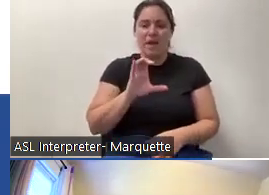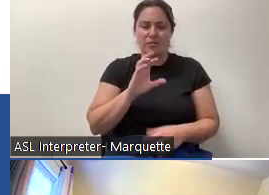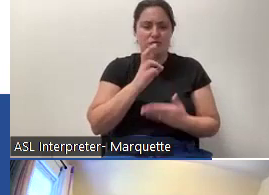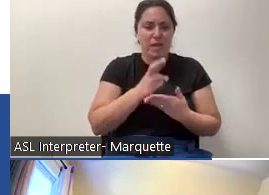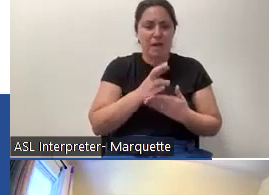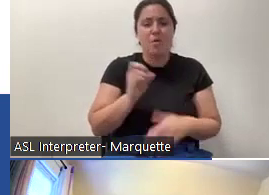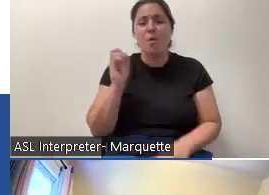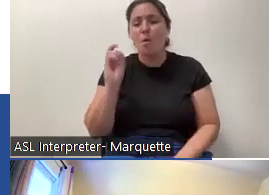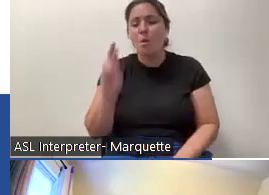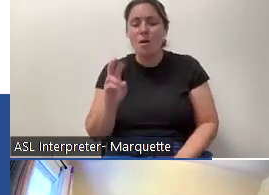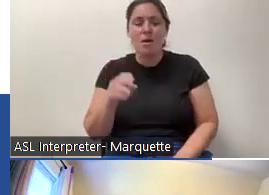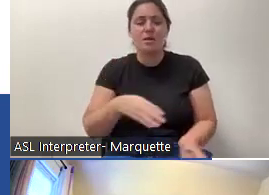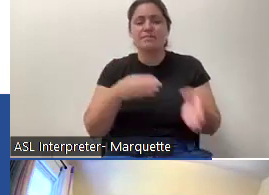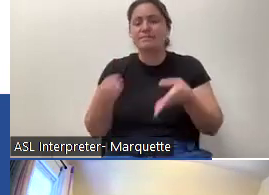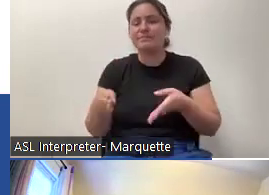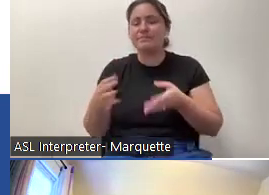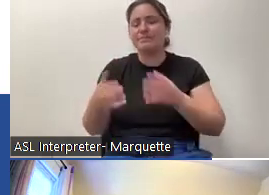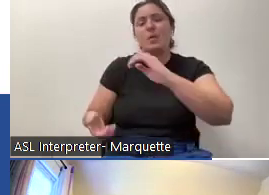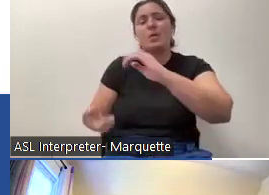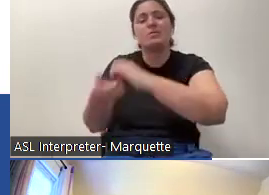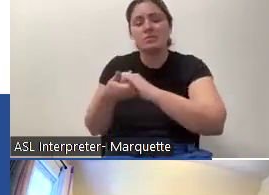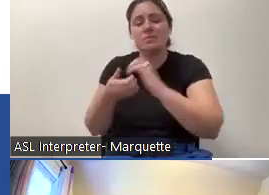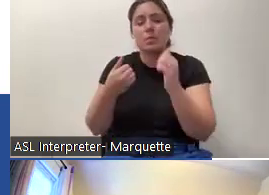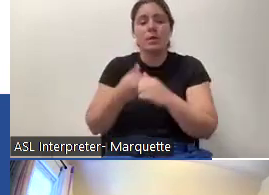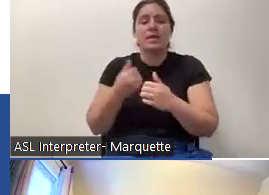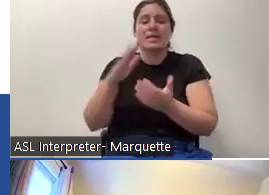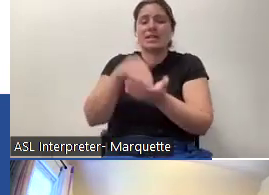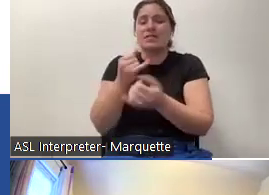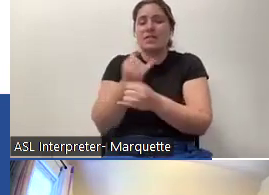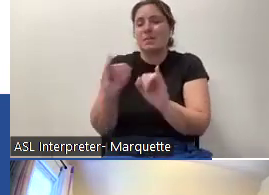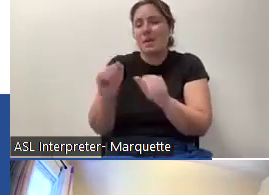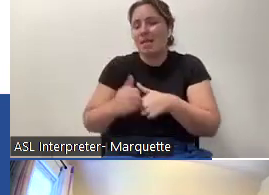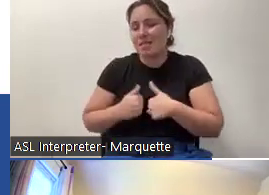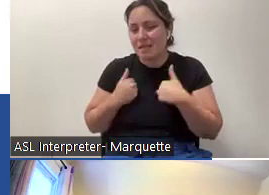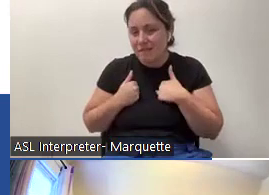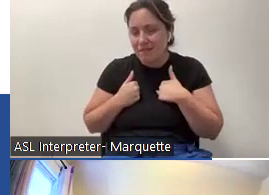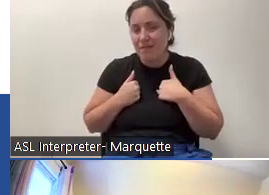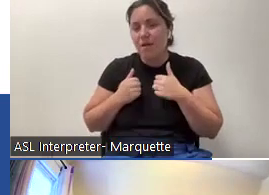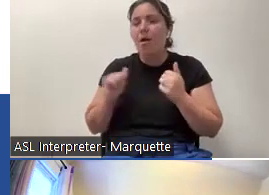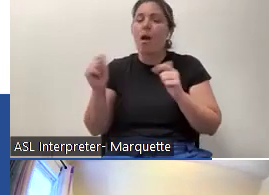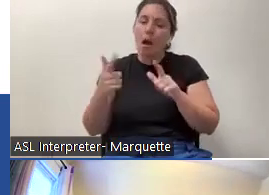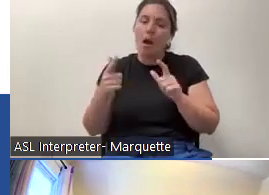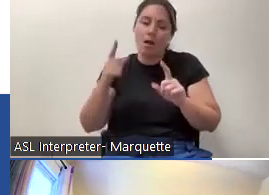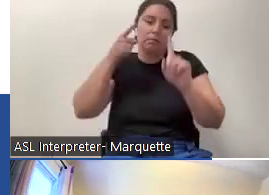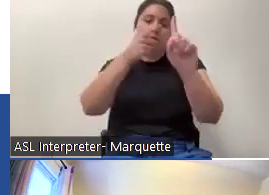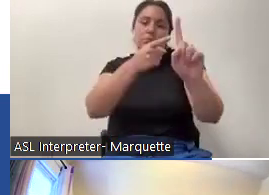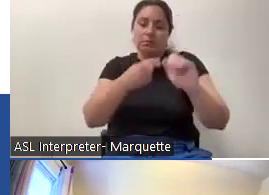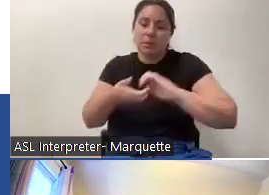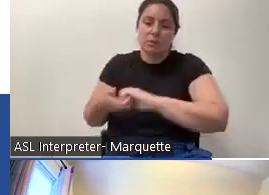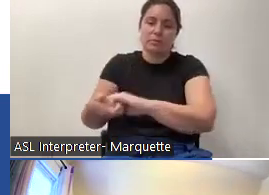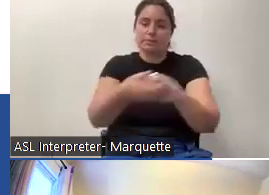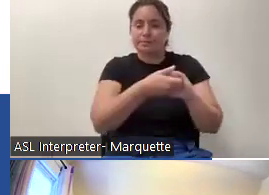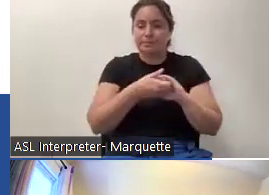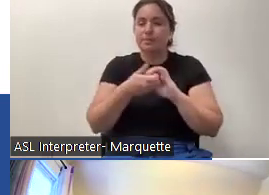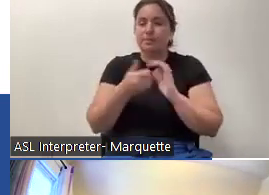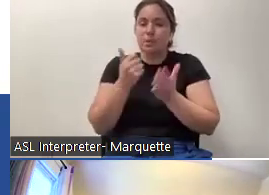very closely with centers for independent living. Ideally, they are all working together, right, for that common goal to help